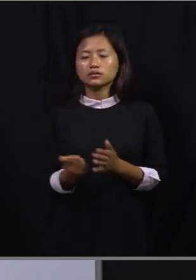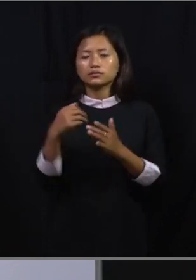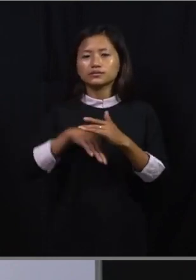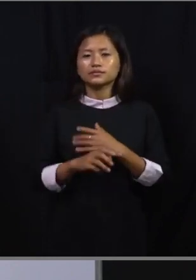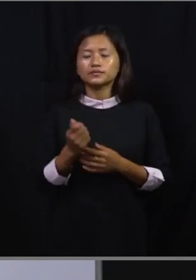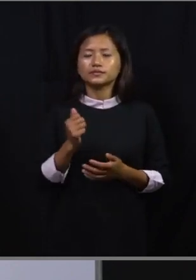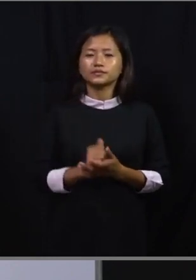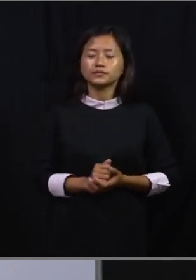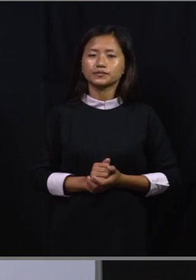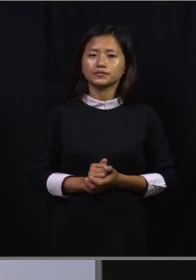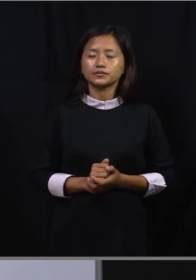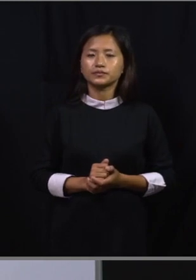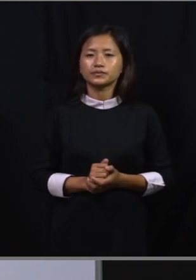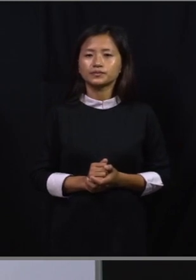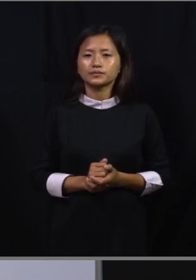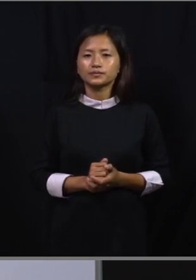this will be